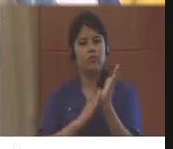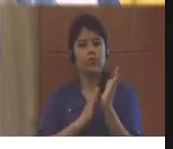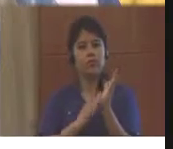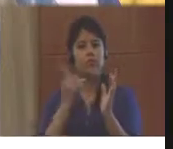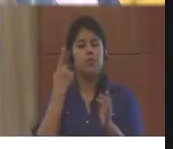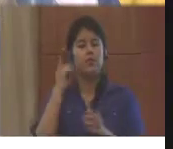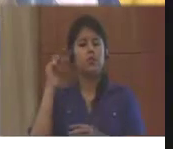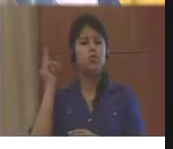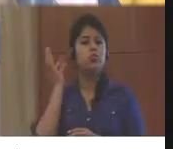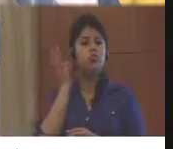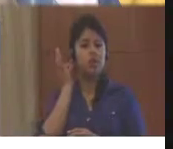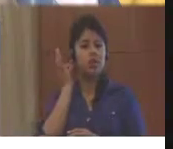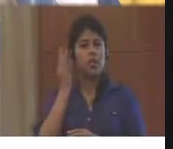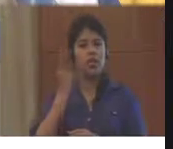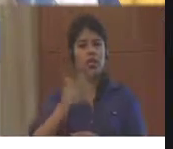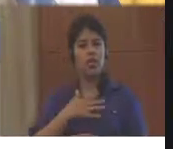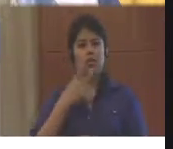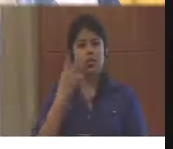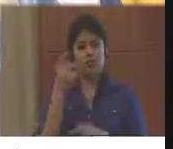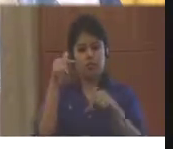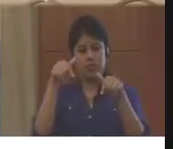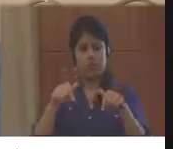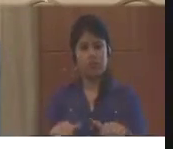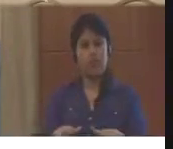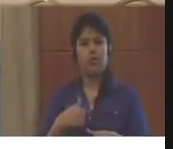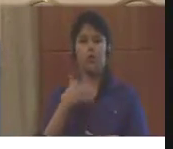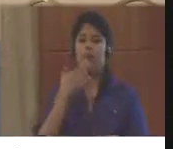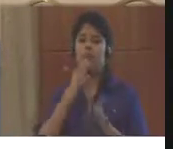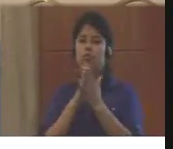the dais. Thank you very much.